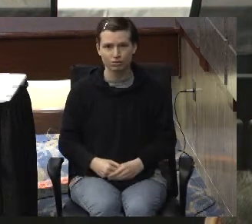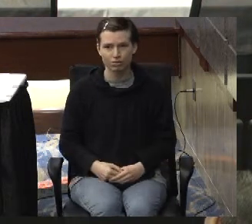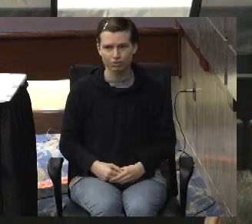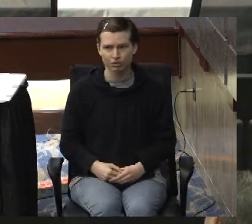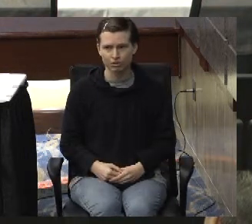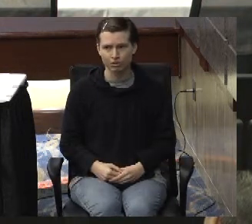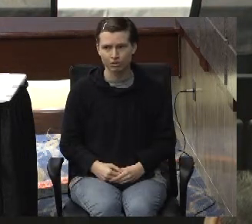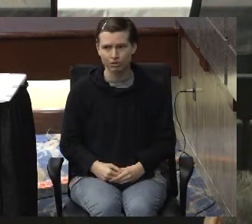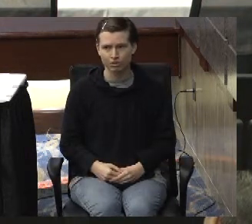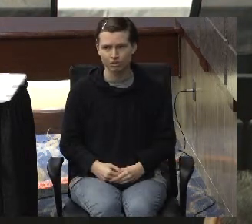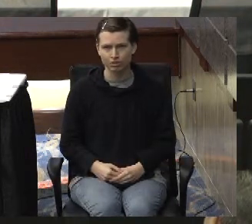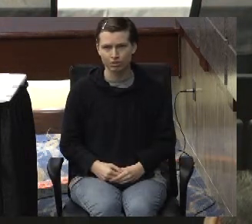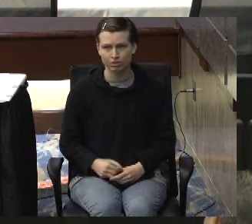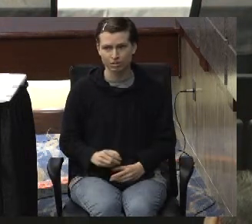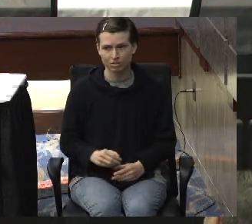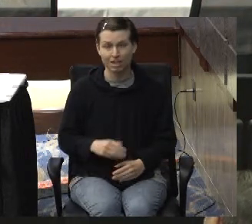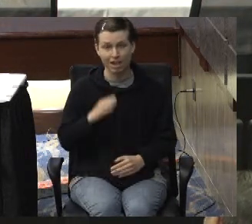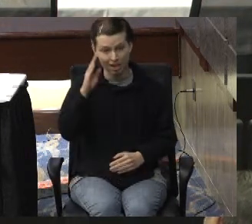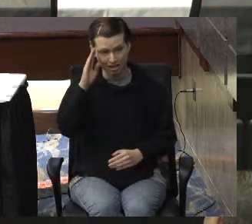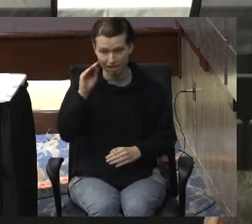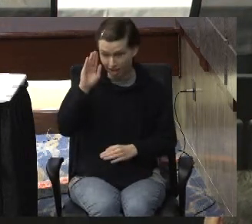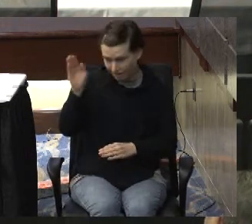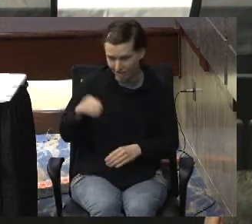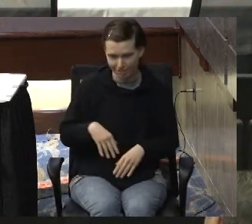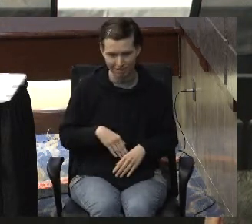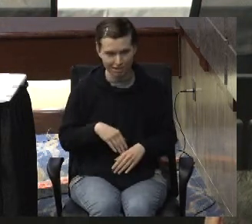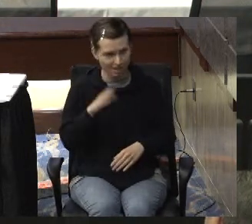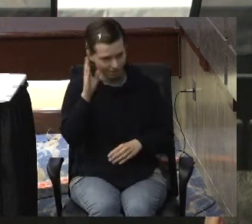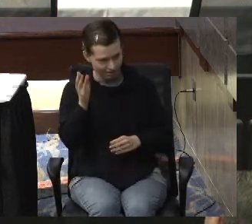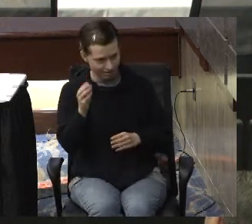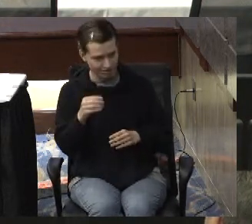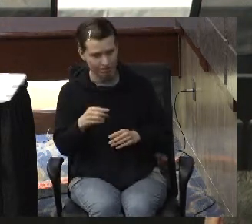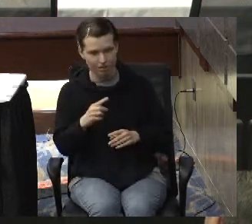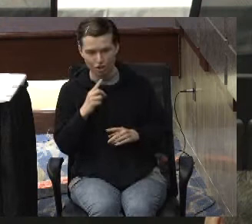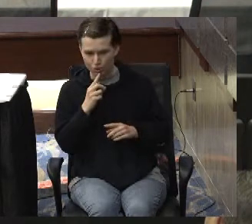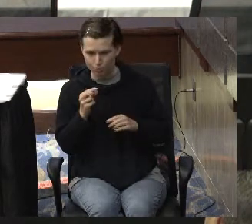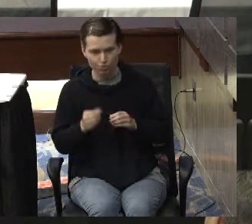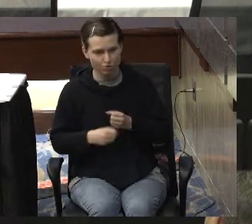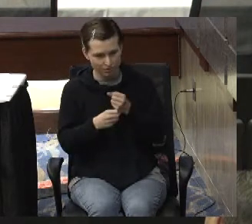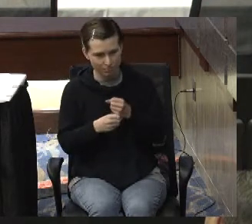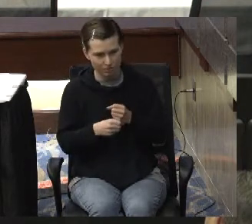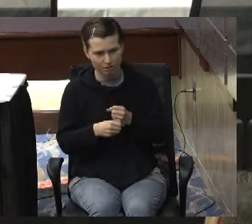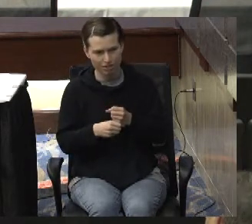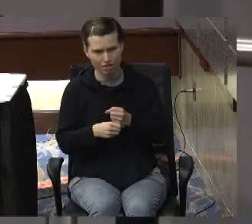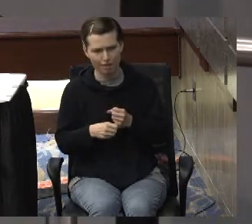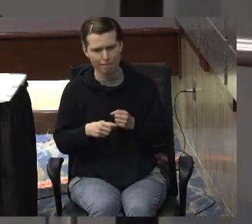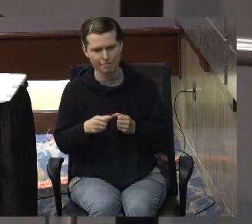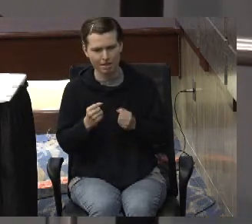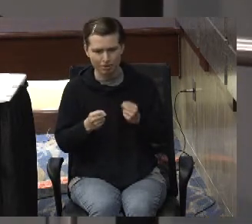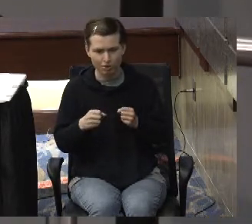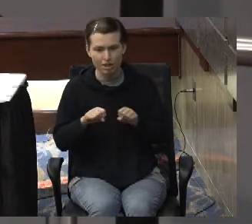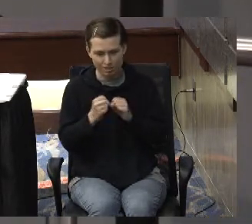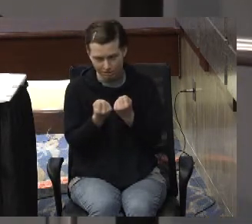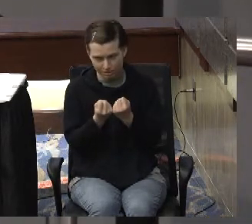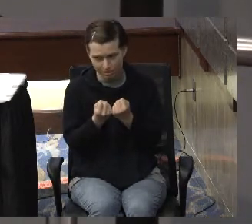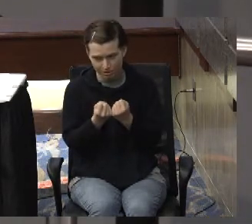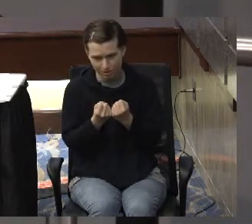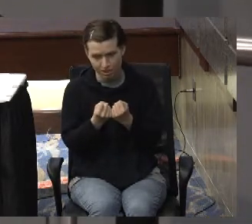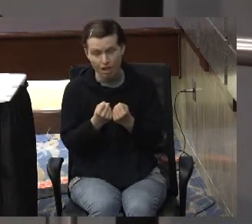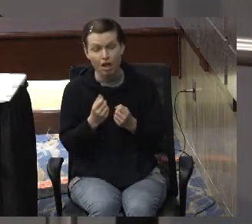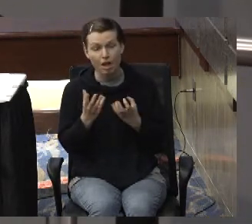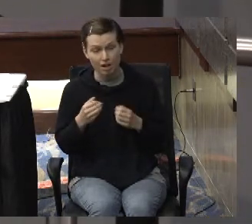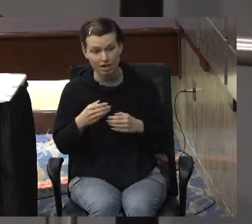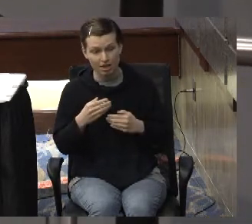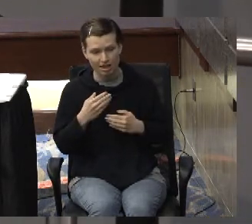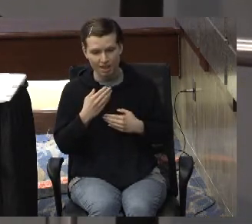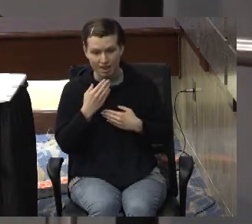Hi, Ms. Porter. Howdy. Teresa Porter, Heart of Texas Electric Auto Association. I want to thank staff because I know this